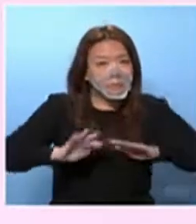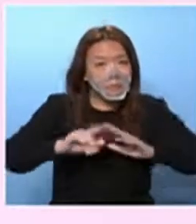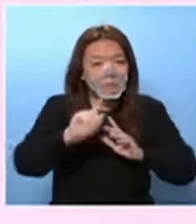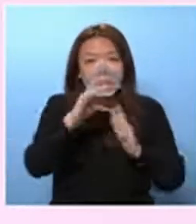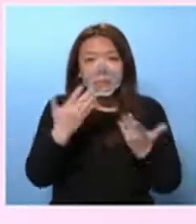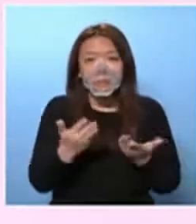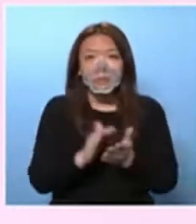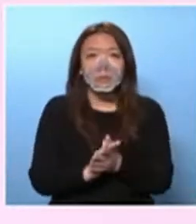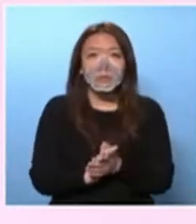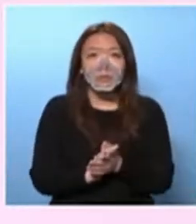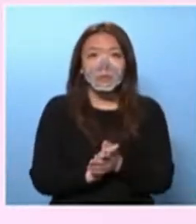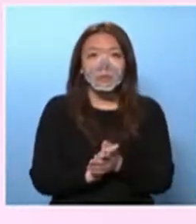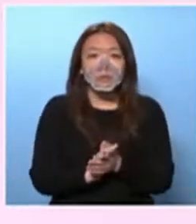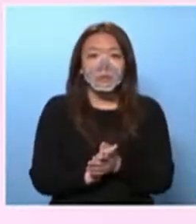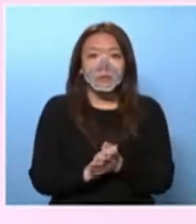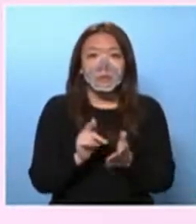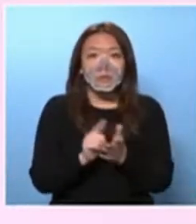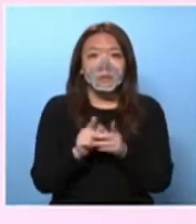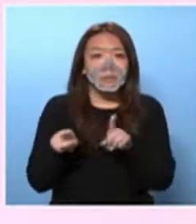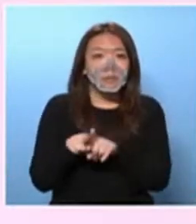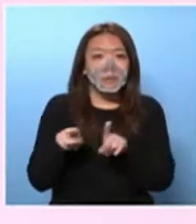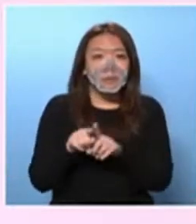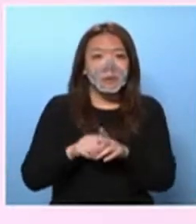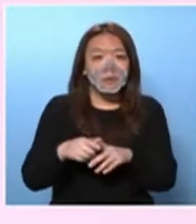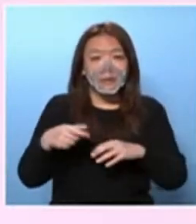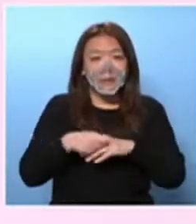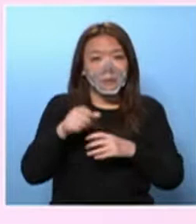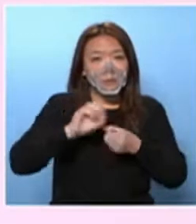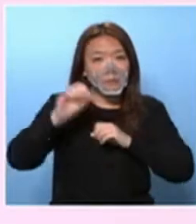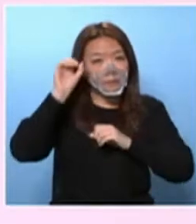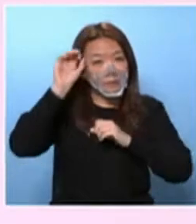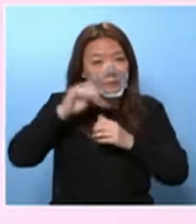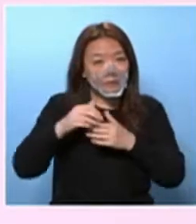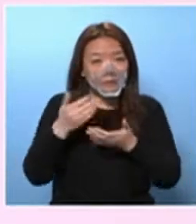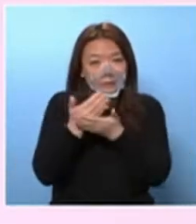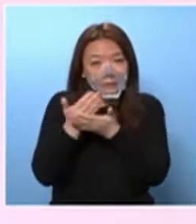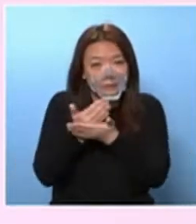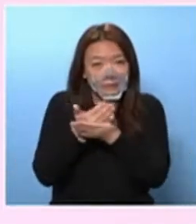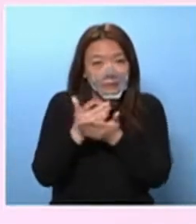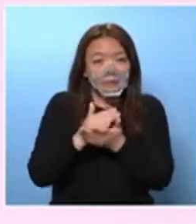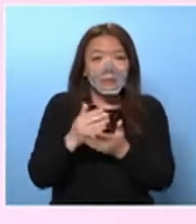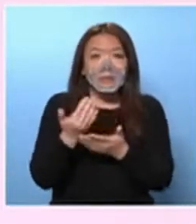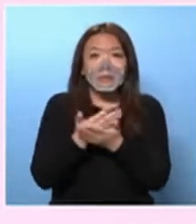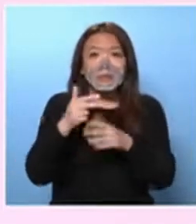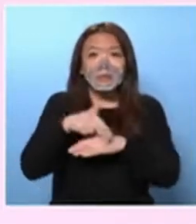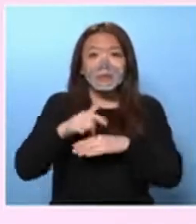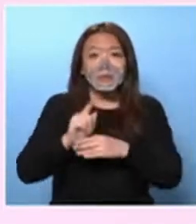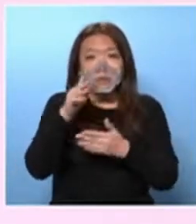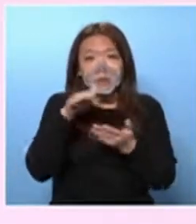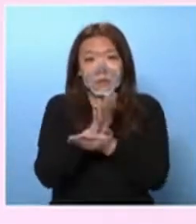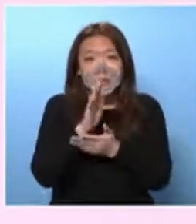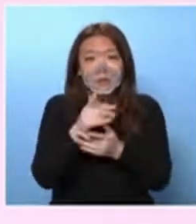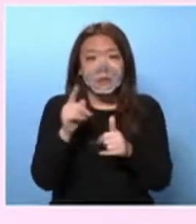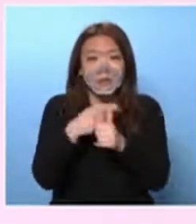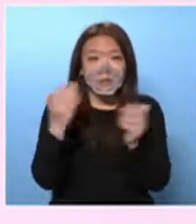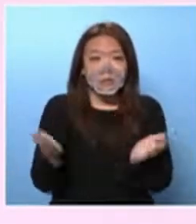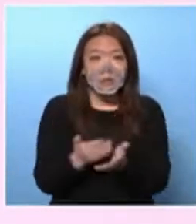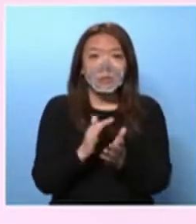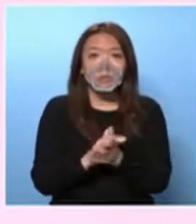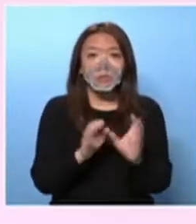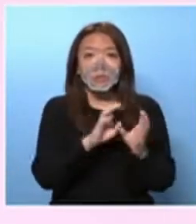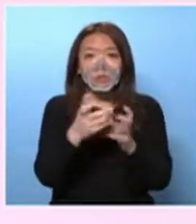the operation details of the platform. The FinTech Proof of Concept Subsidy Scheme has received overwhelming response from the